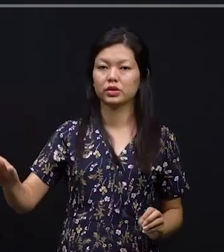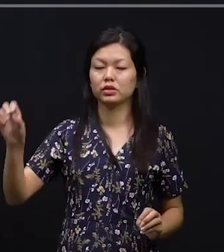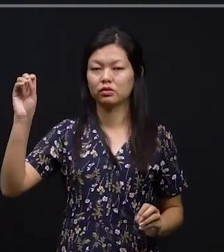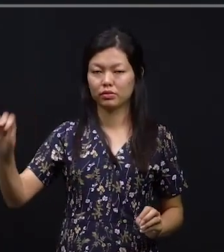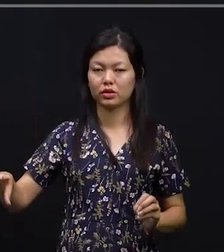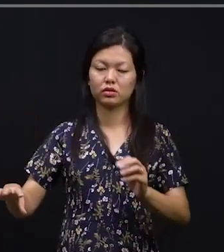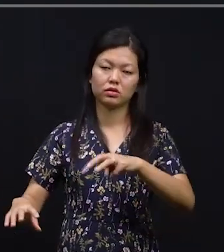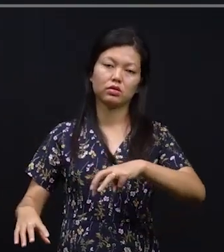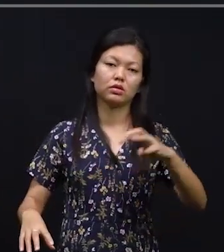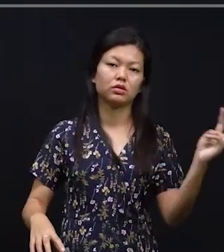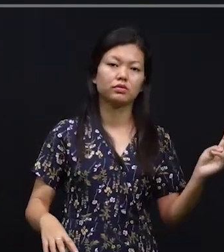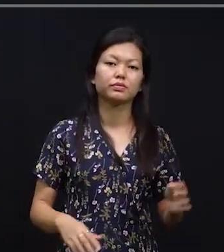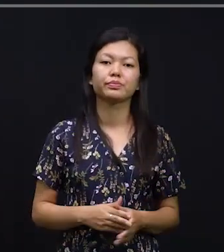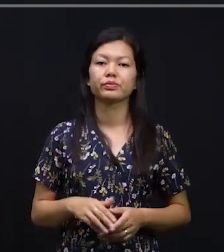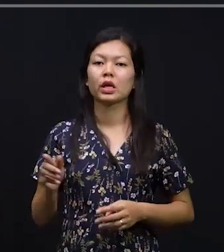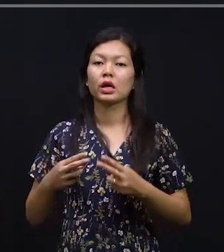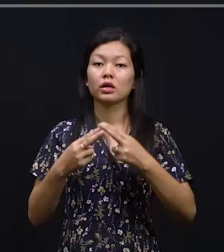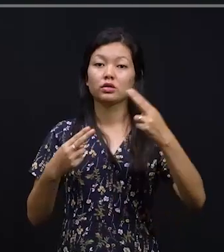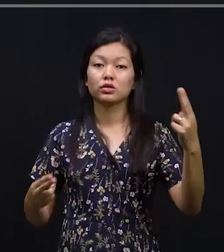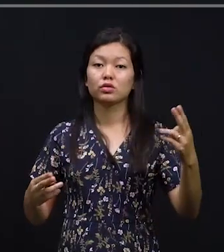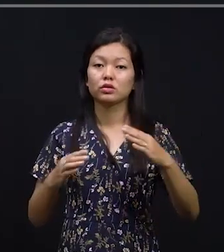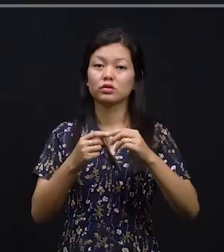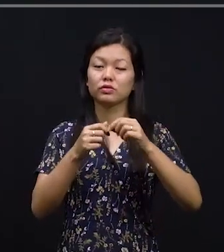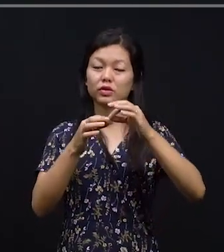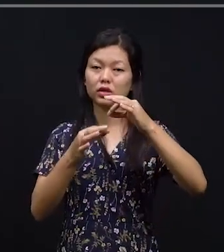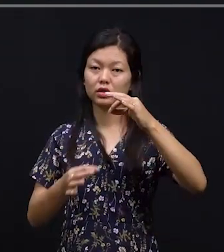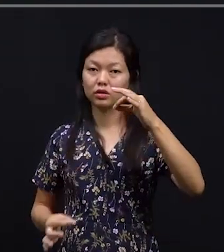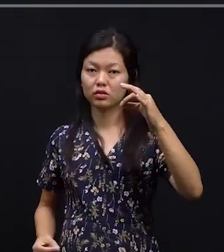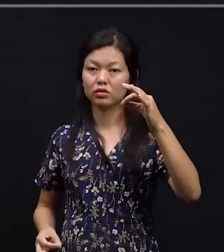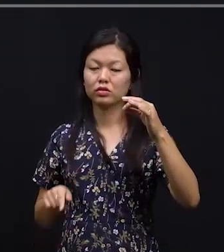but I am requesting you and advising you to finish the story